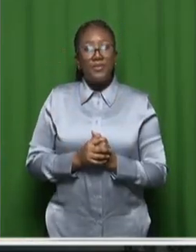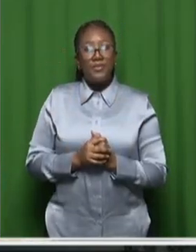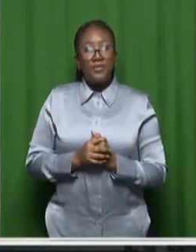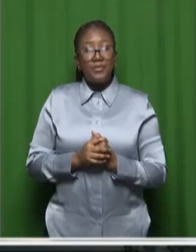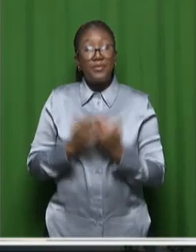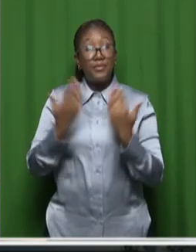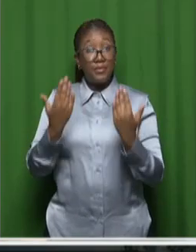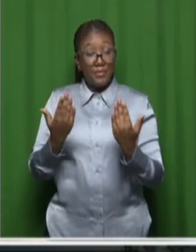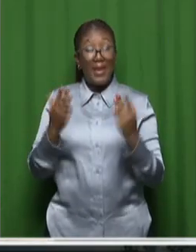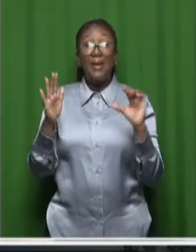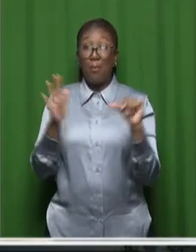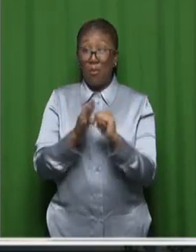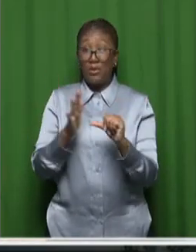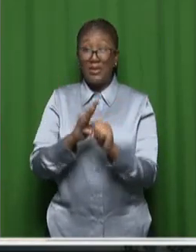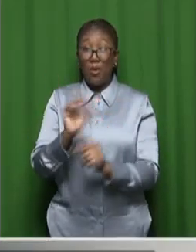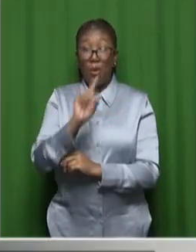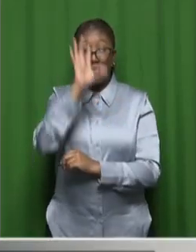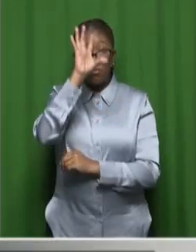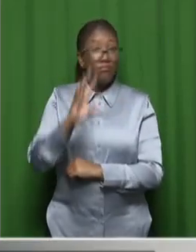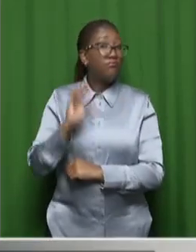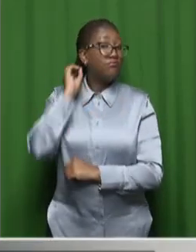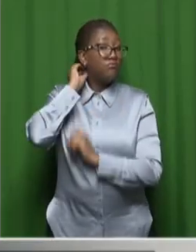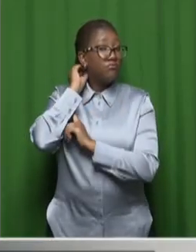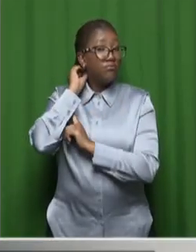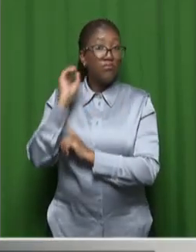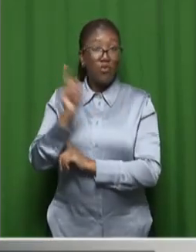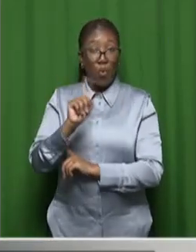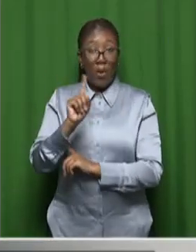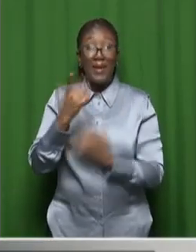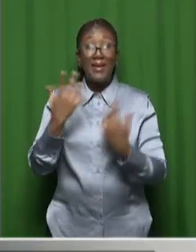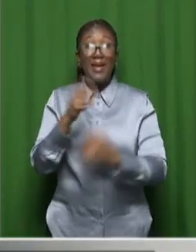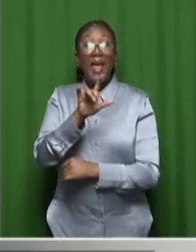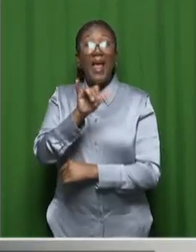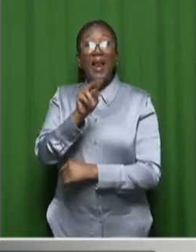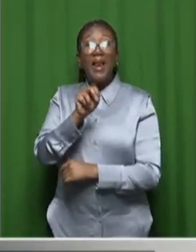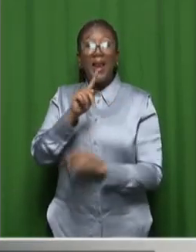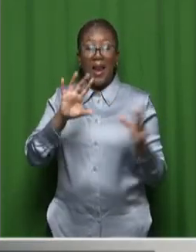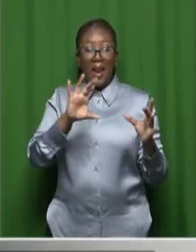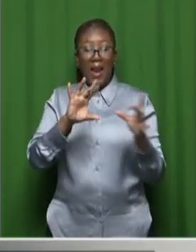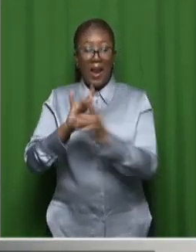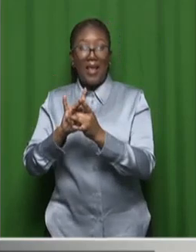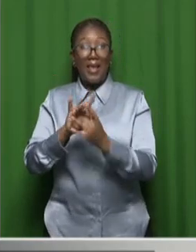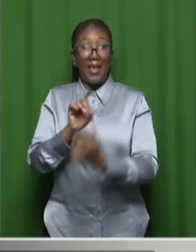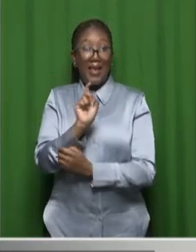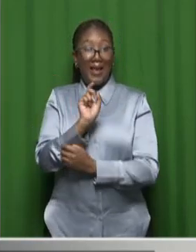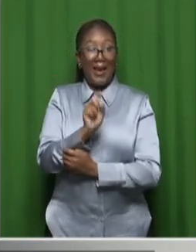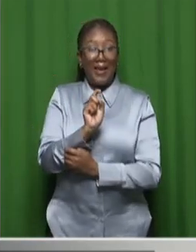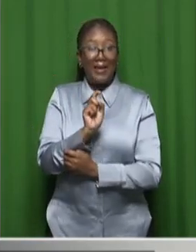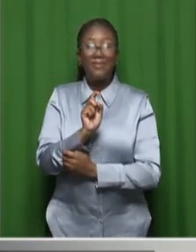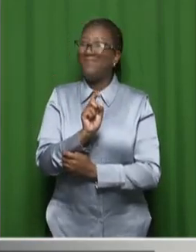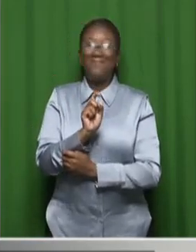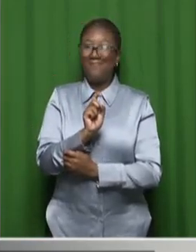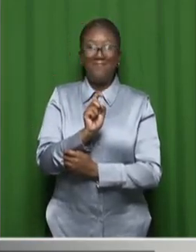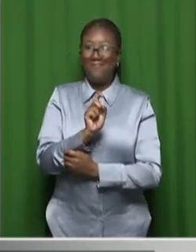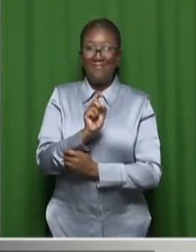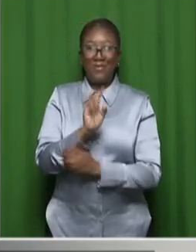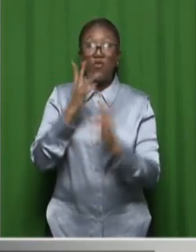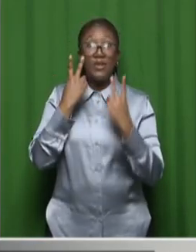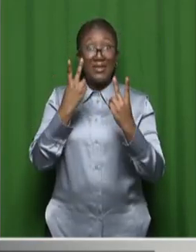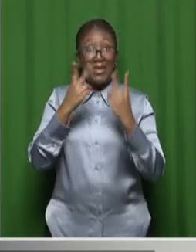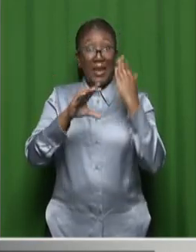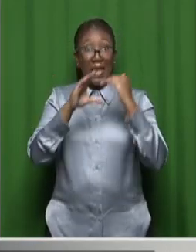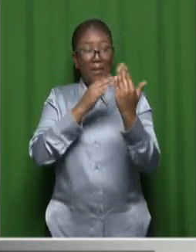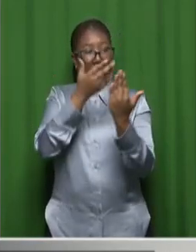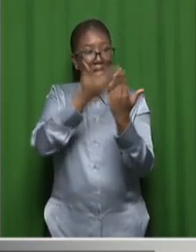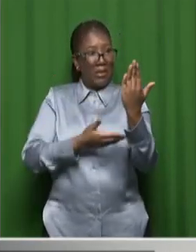Now, very important is that to never click on links or download attachments that are from suspicious emails,